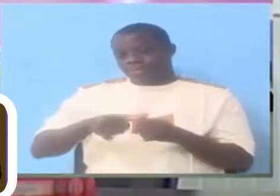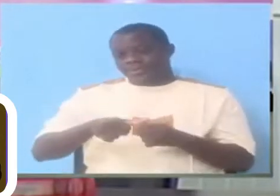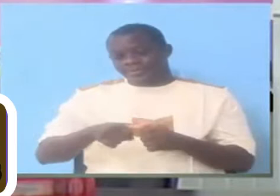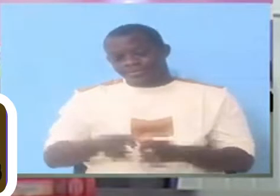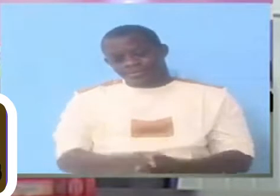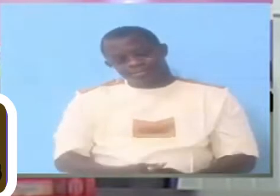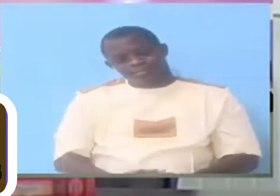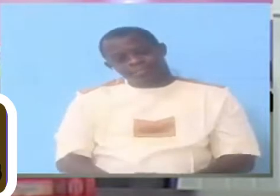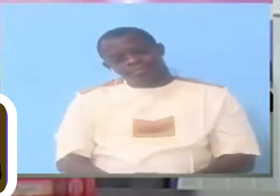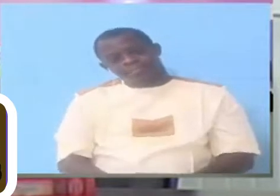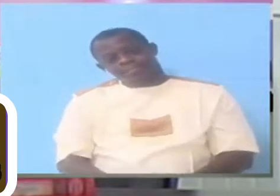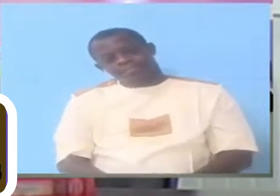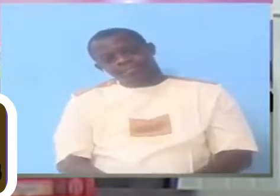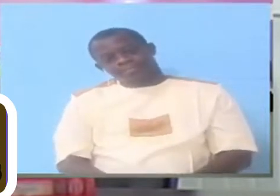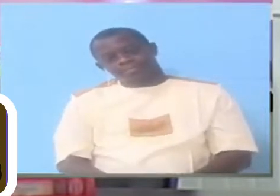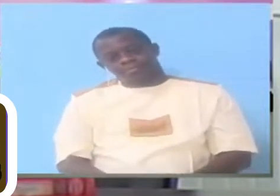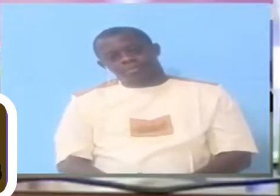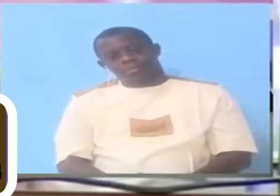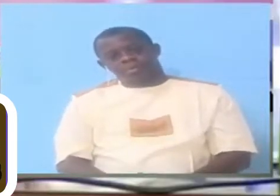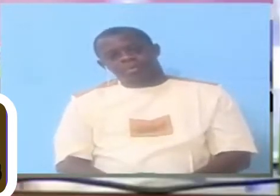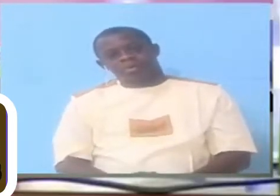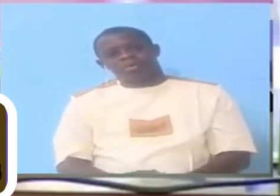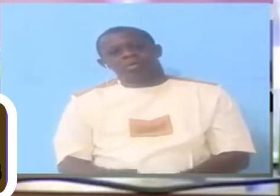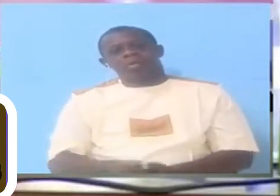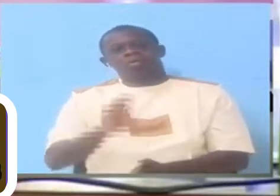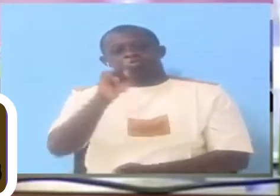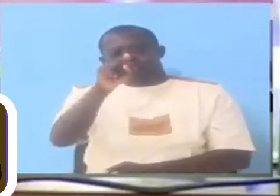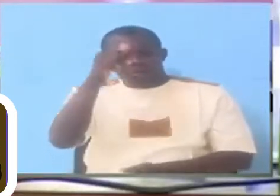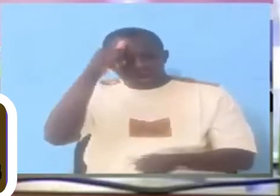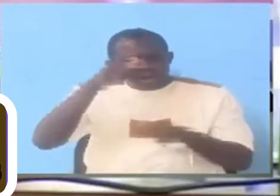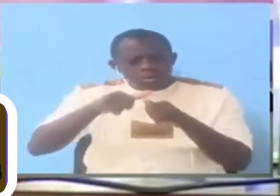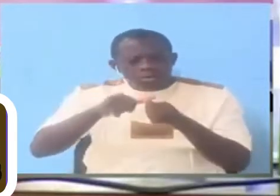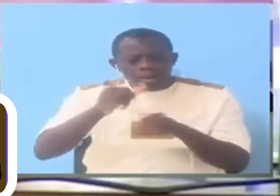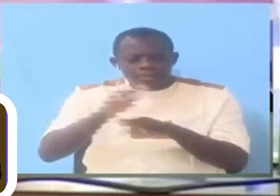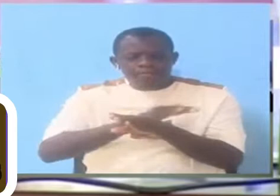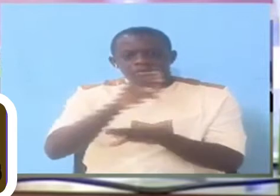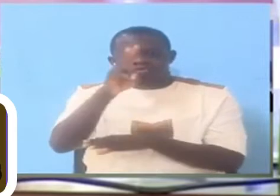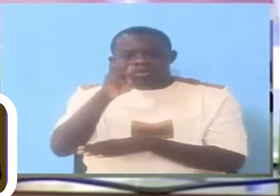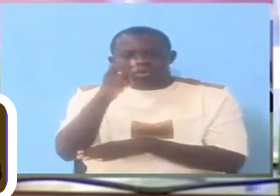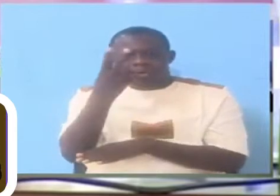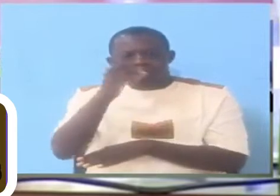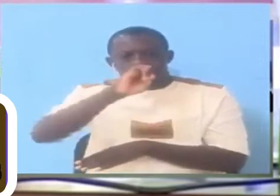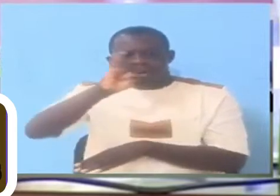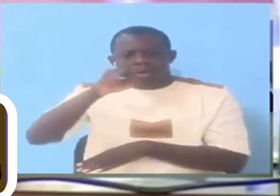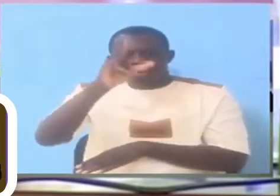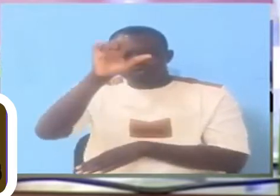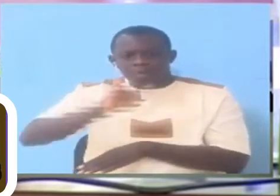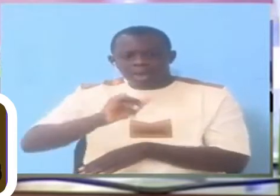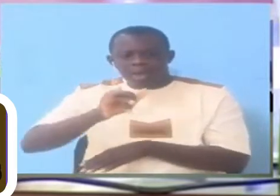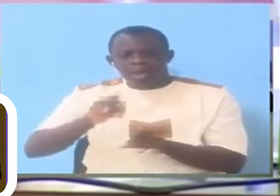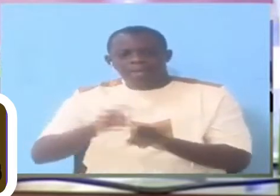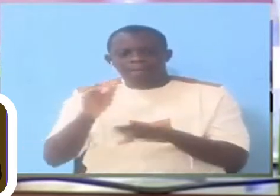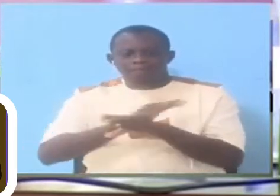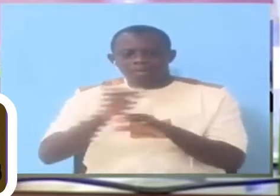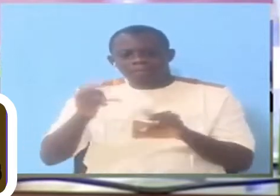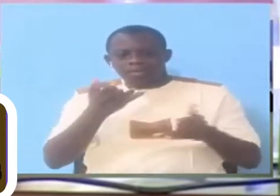fatale ko moy ñaar fukki fan ak ñett. But do you recall the festivities of the July 22nd? Wa fatew la ko nga humbel